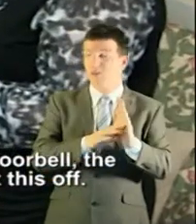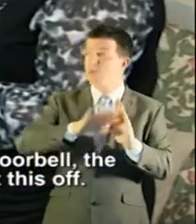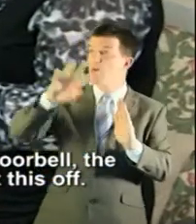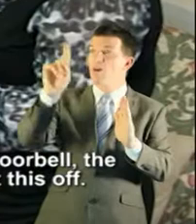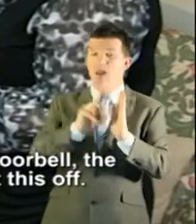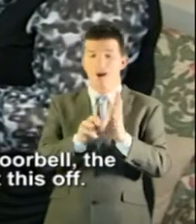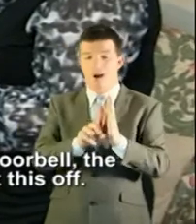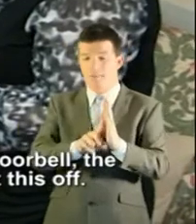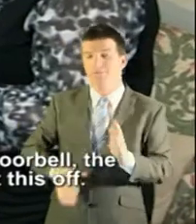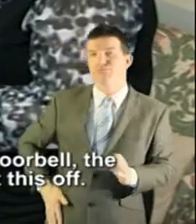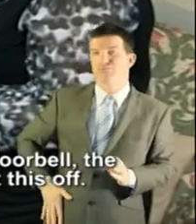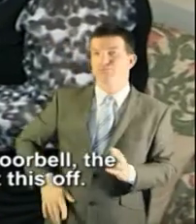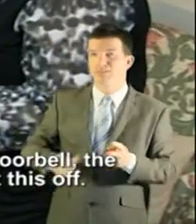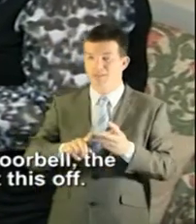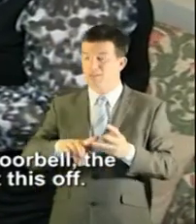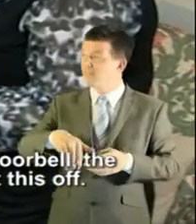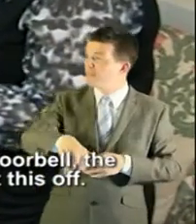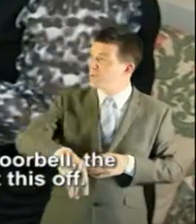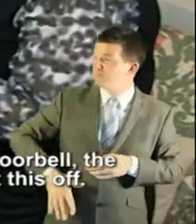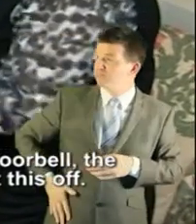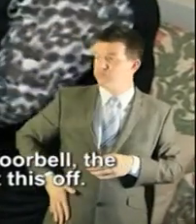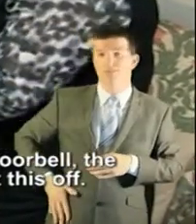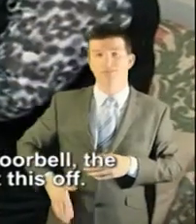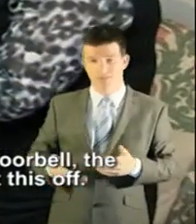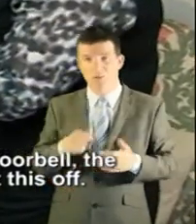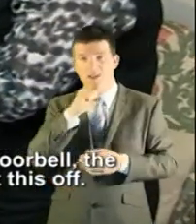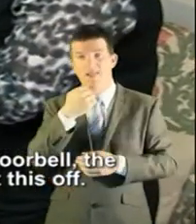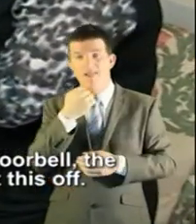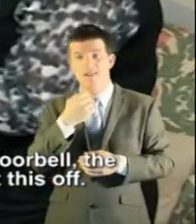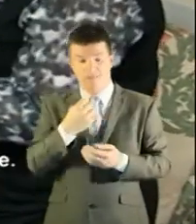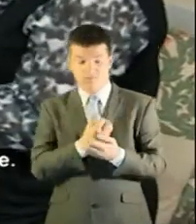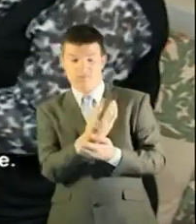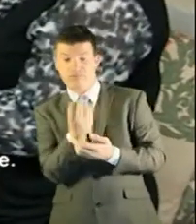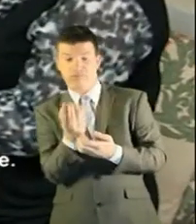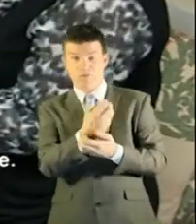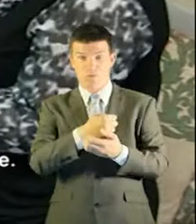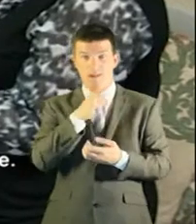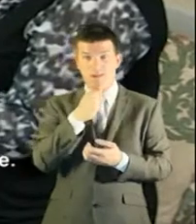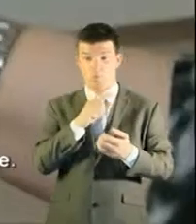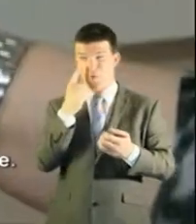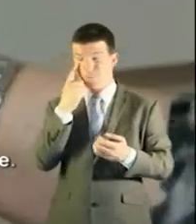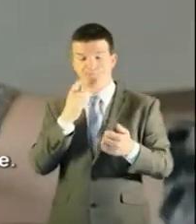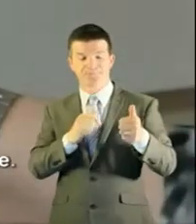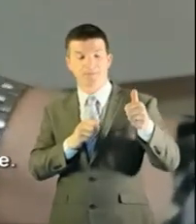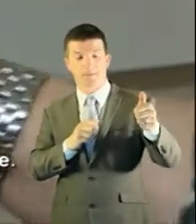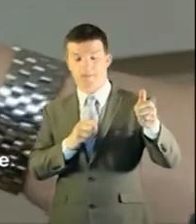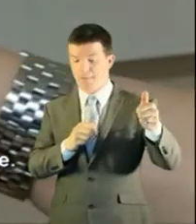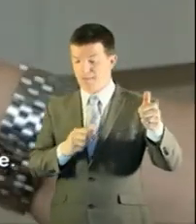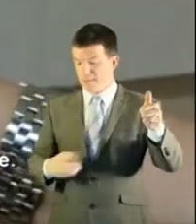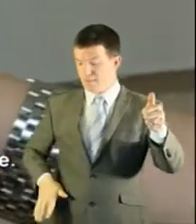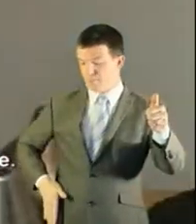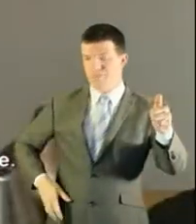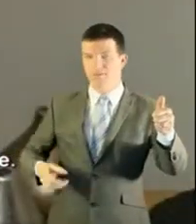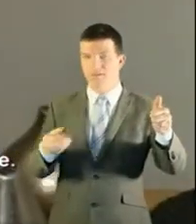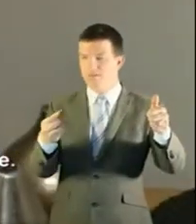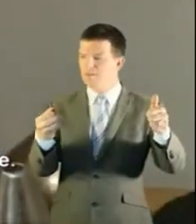the doorbell, the telephone or the smoke alarm, and it will actually set this off. So if I press that now, you'll feel that vibrate.